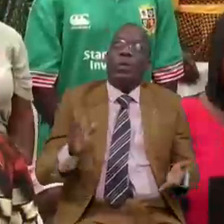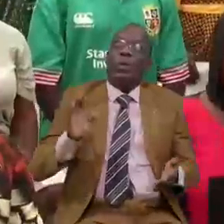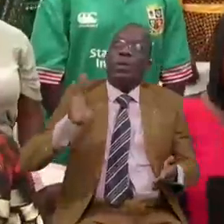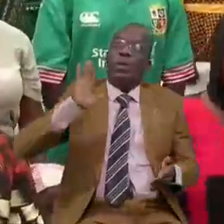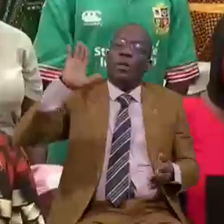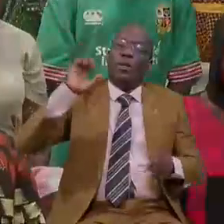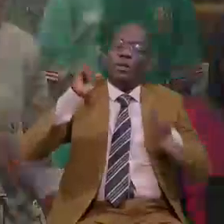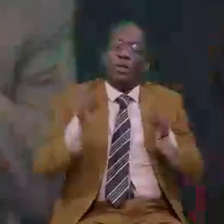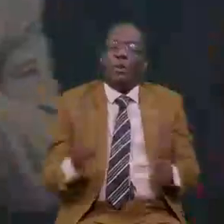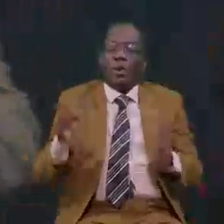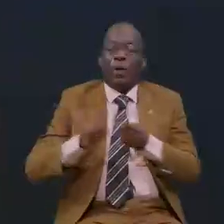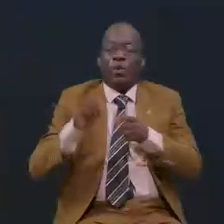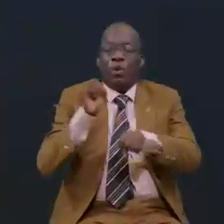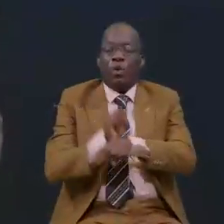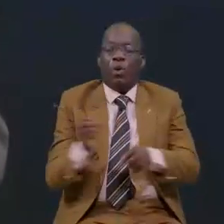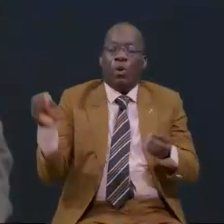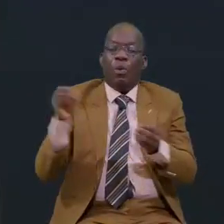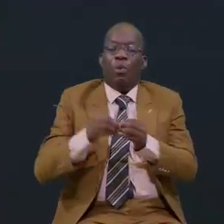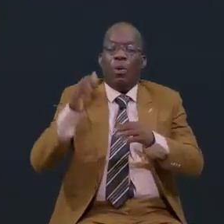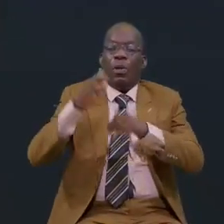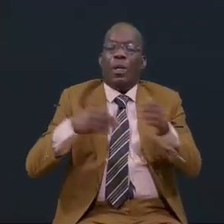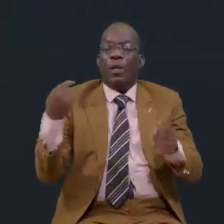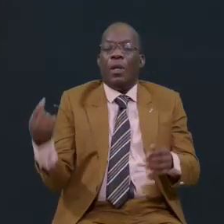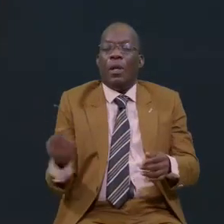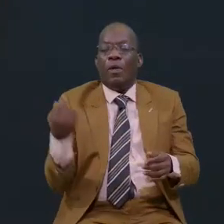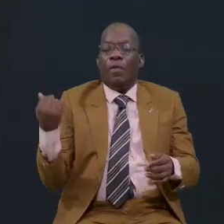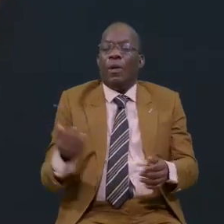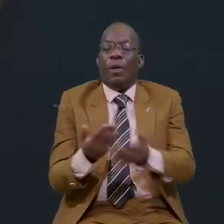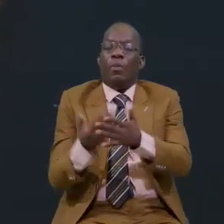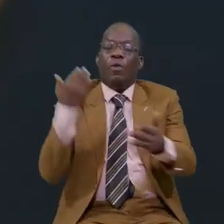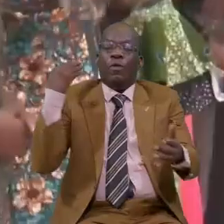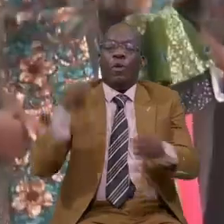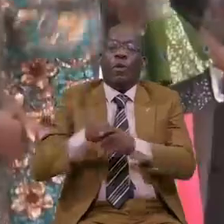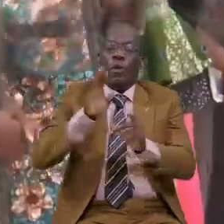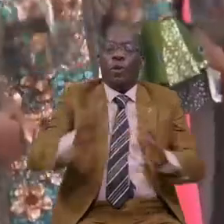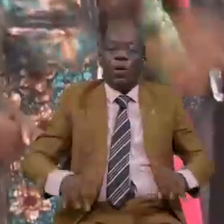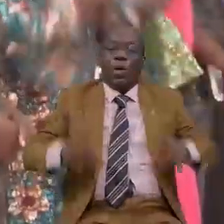ever before in your life, in Jesus' name.